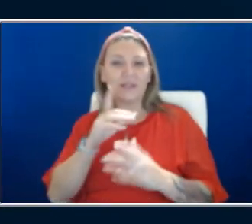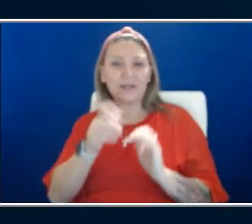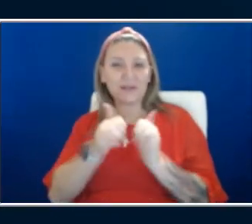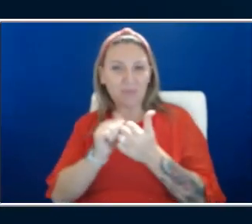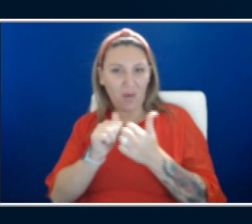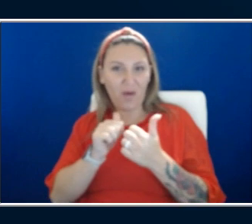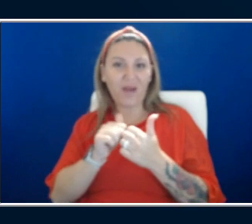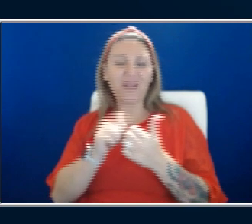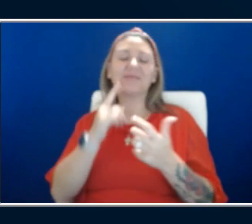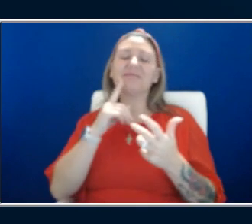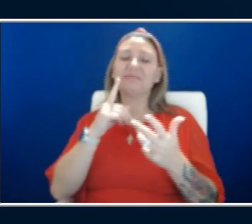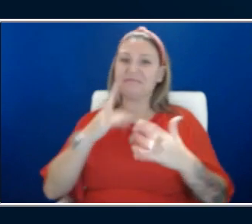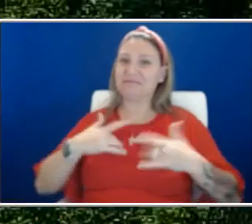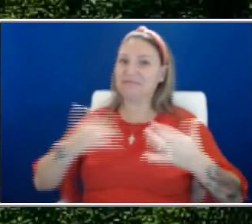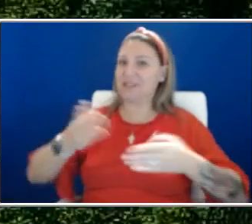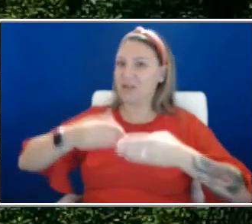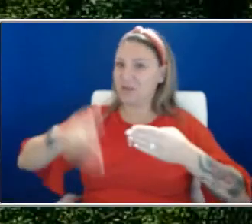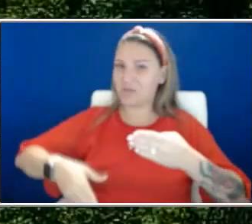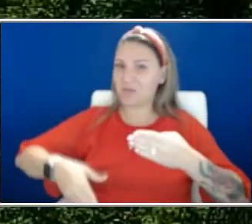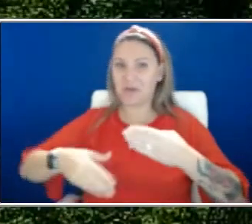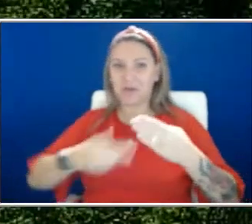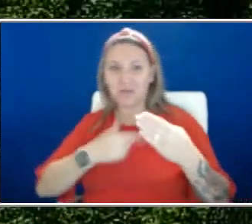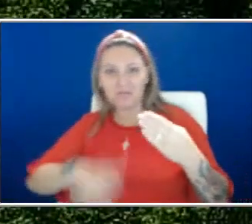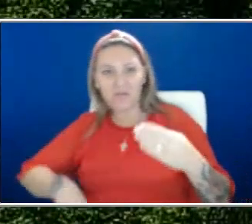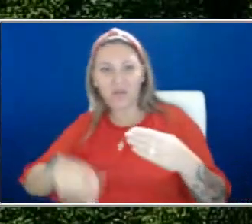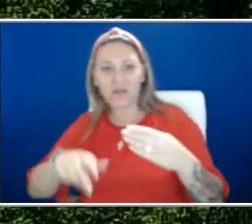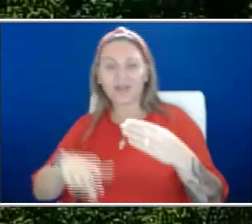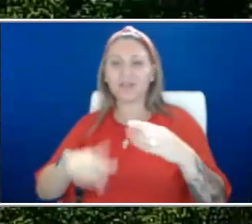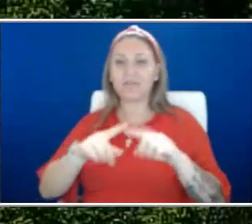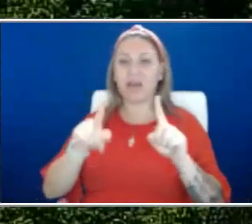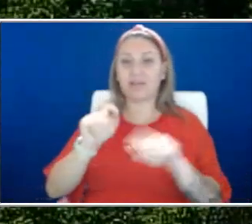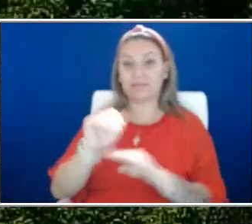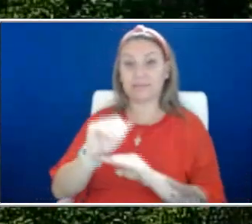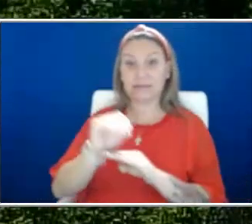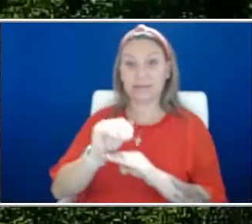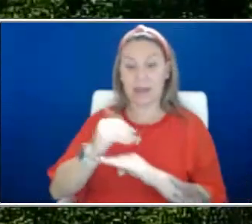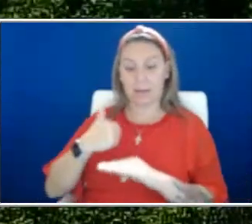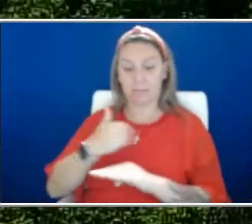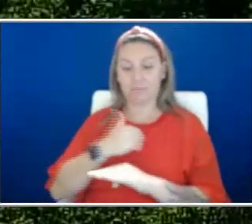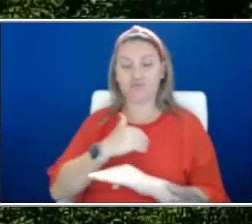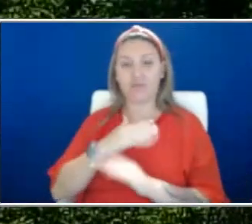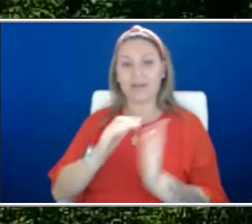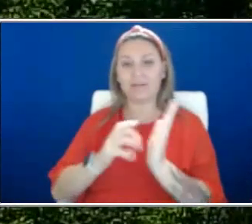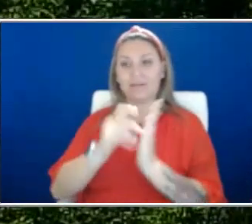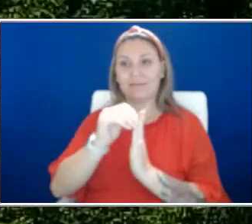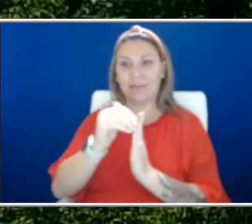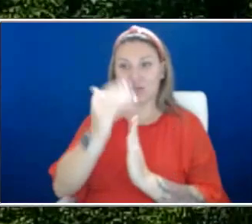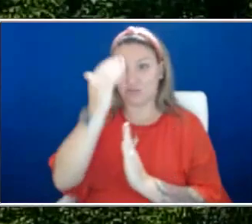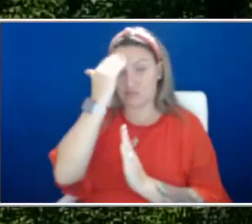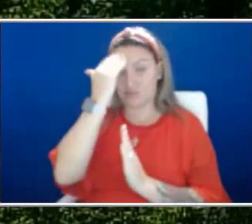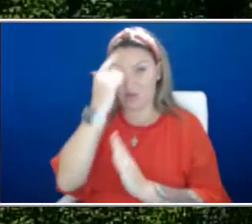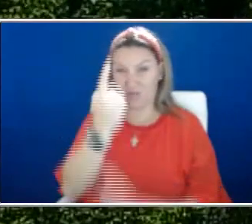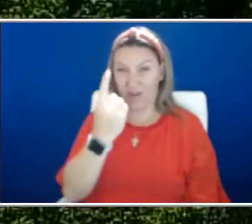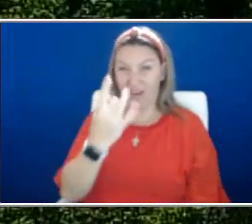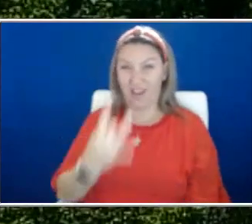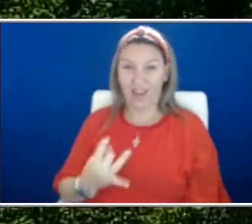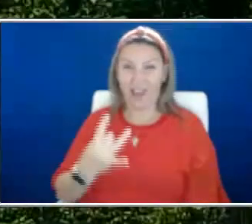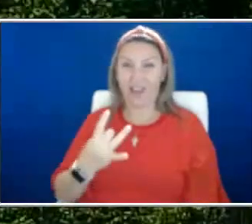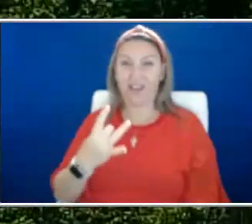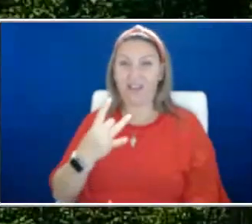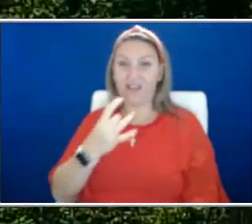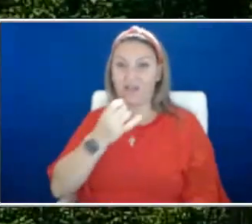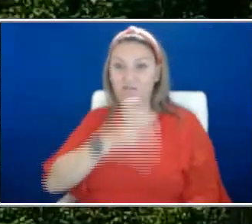here in Kansas City. But even more important, tonight is Breast Cancer Awareness at the K. Did you know about 1 in 8 women receives a breast